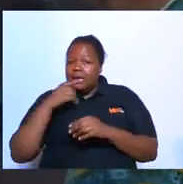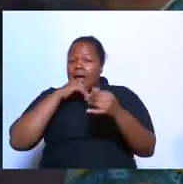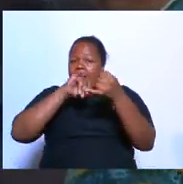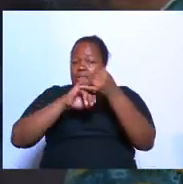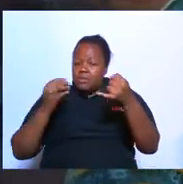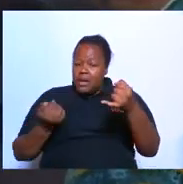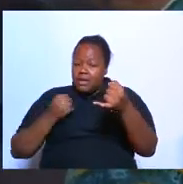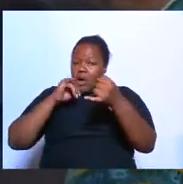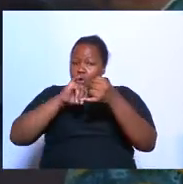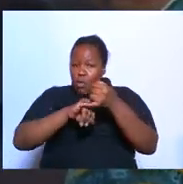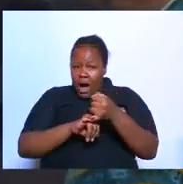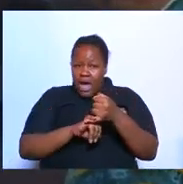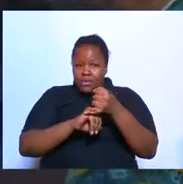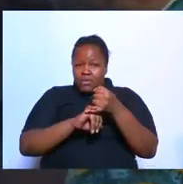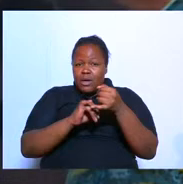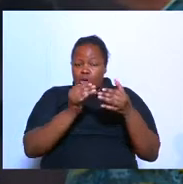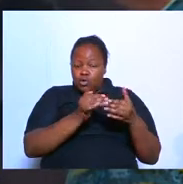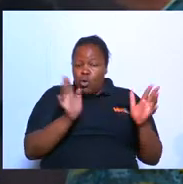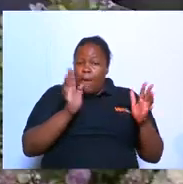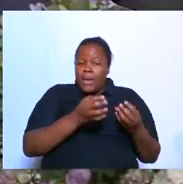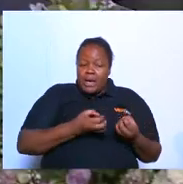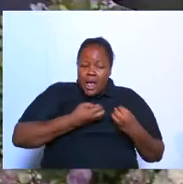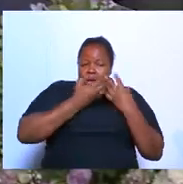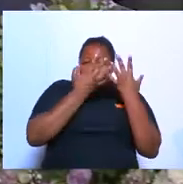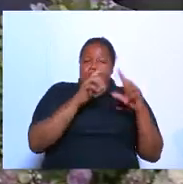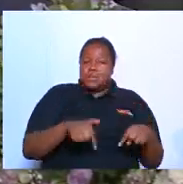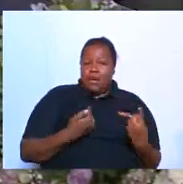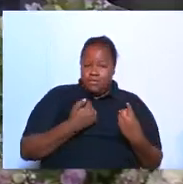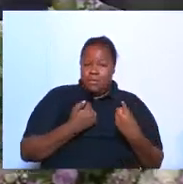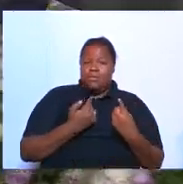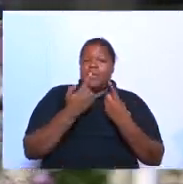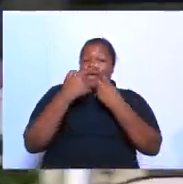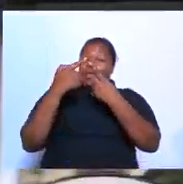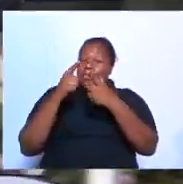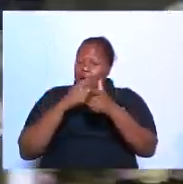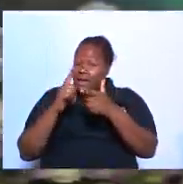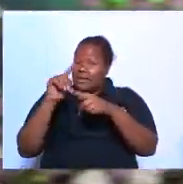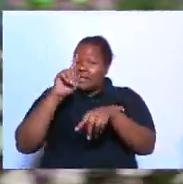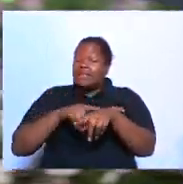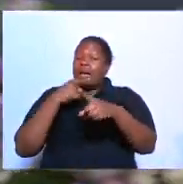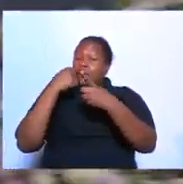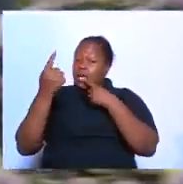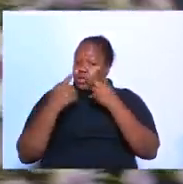to open up and and when they talk don't judge